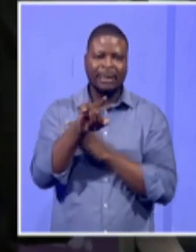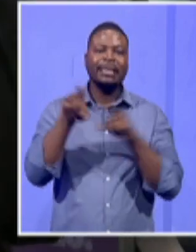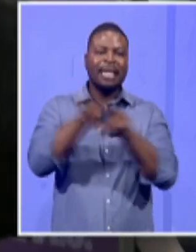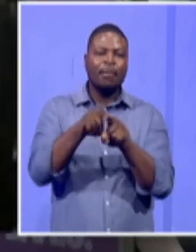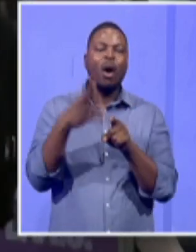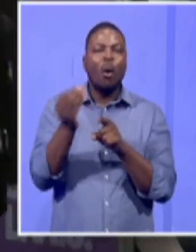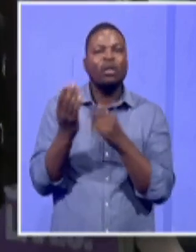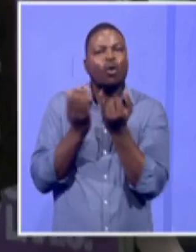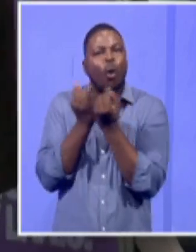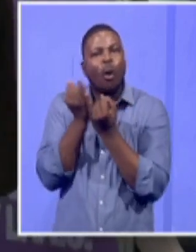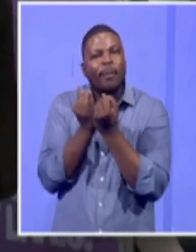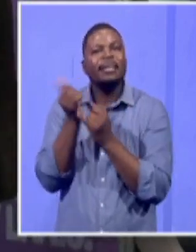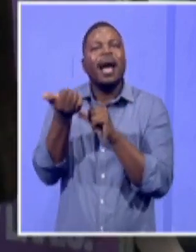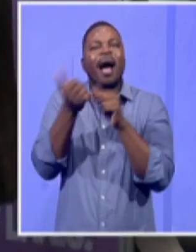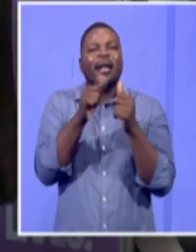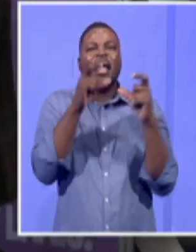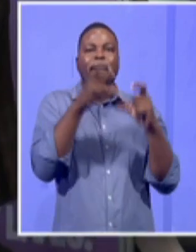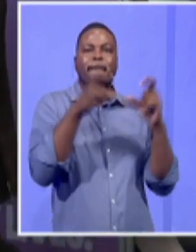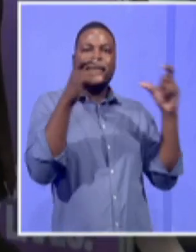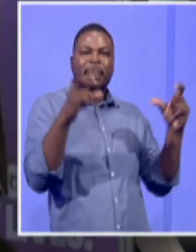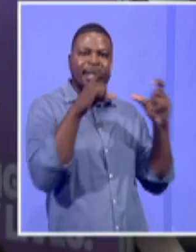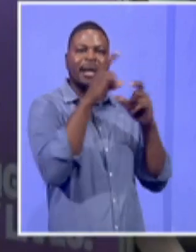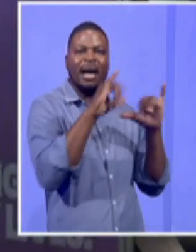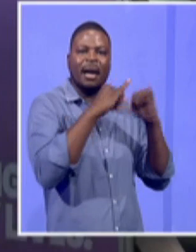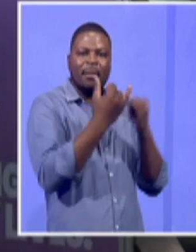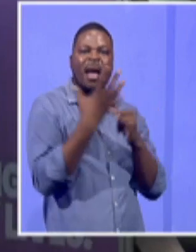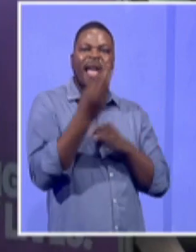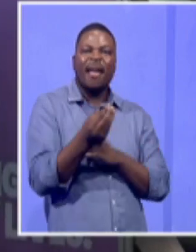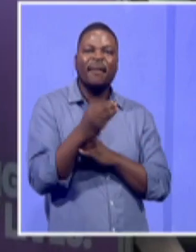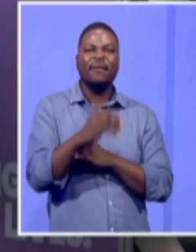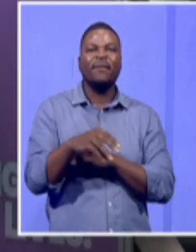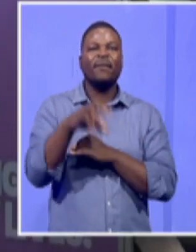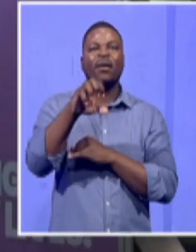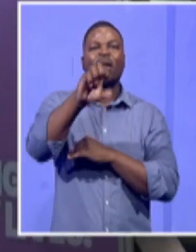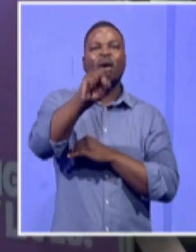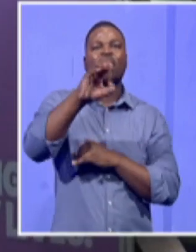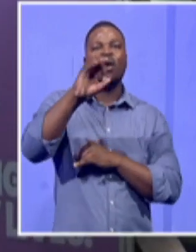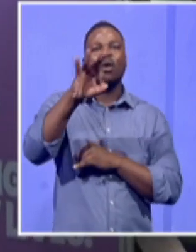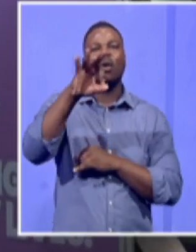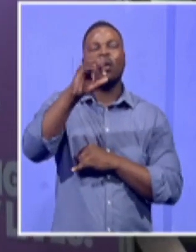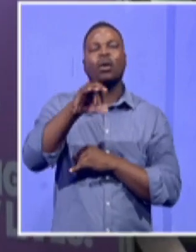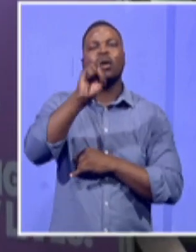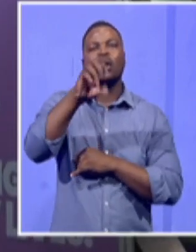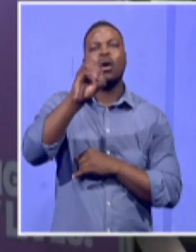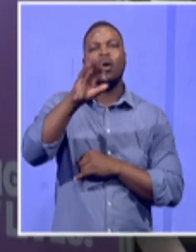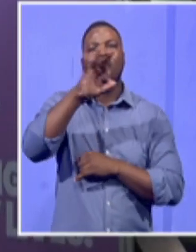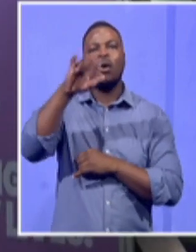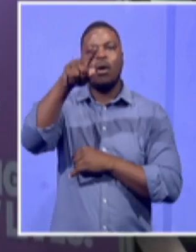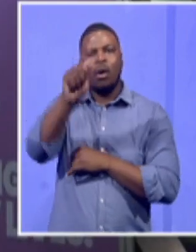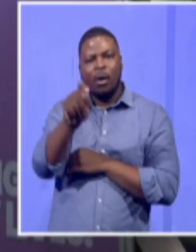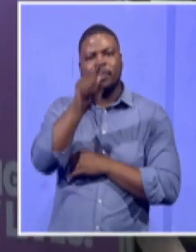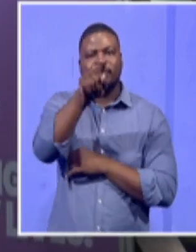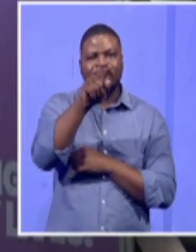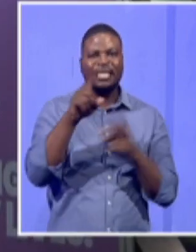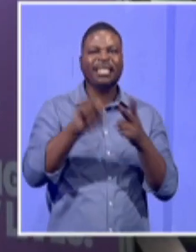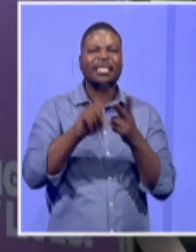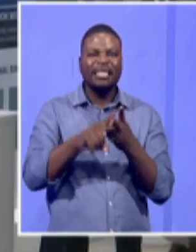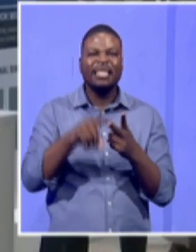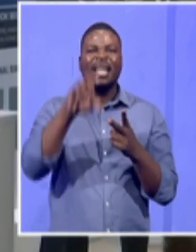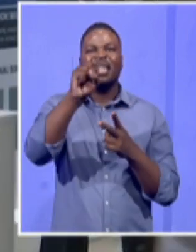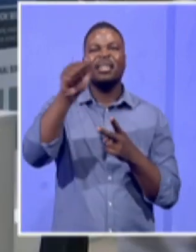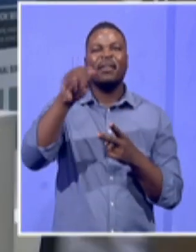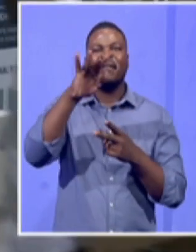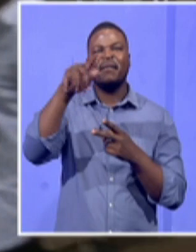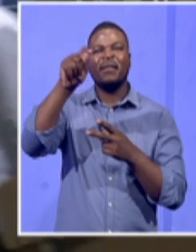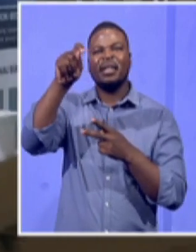have in the room. I did mention that you've got the likes of Microsoft, Huawei, Centec in the room as well, and those ones having very